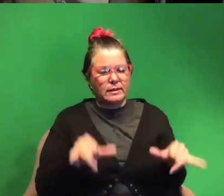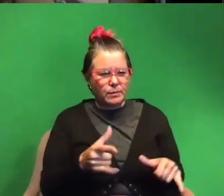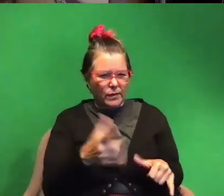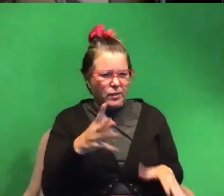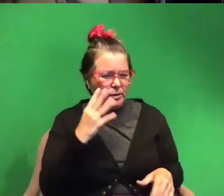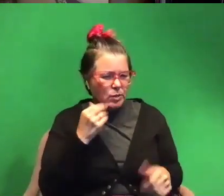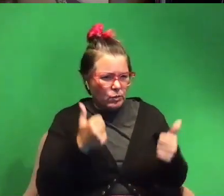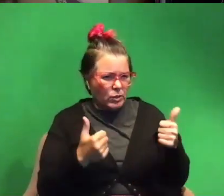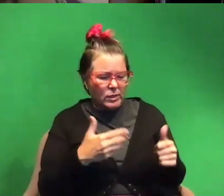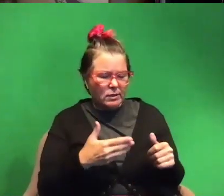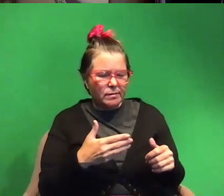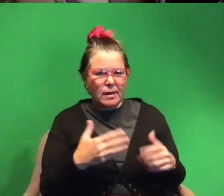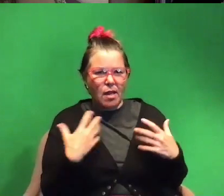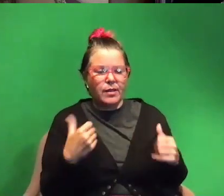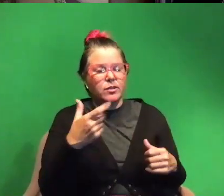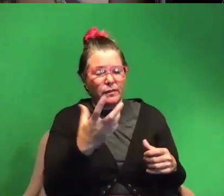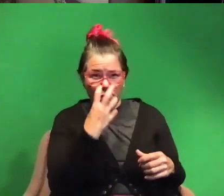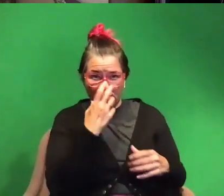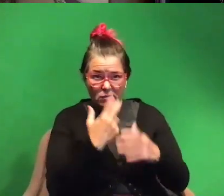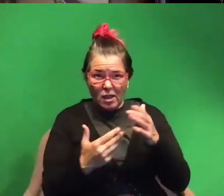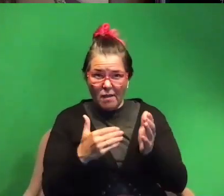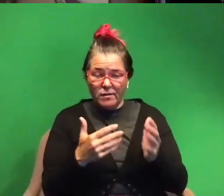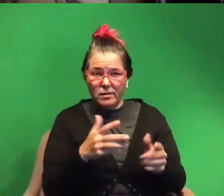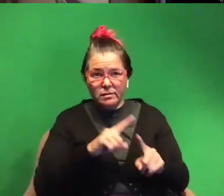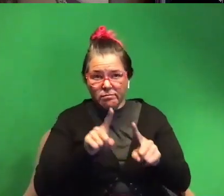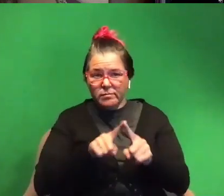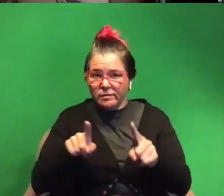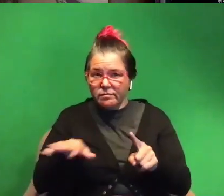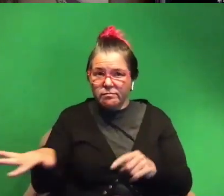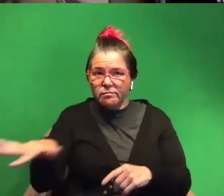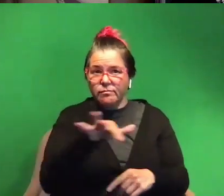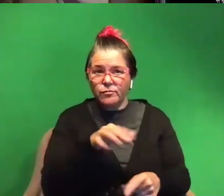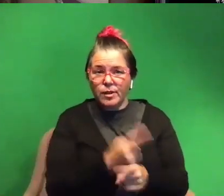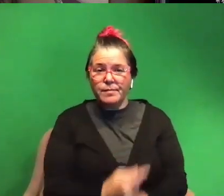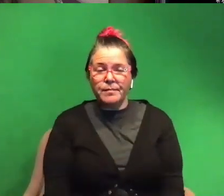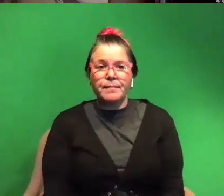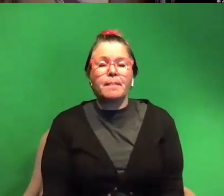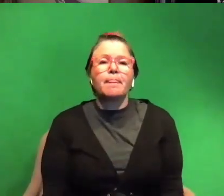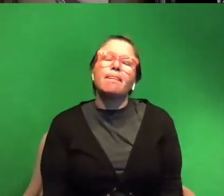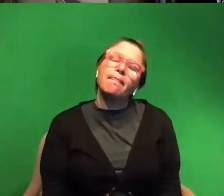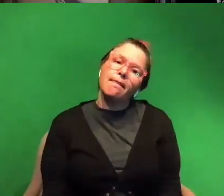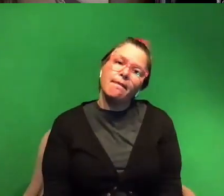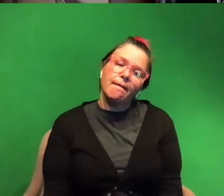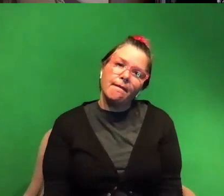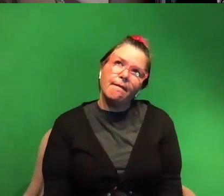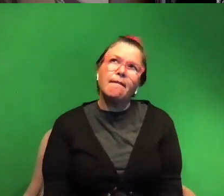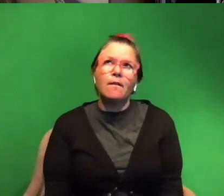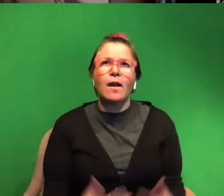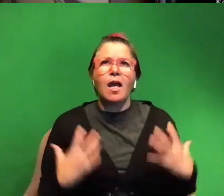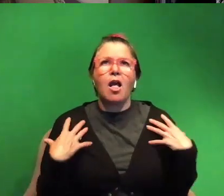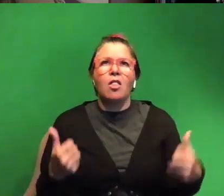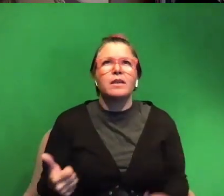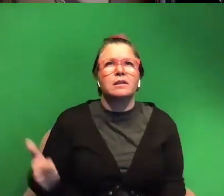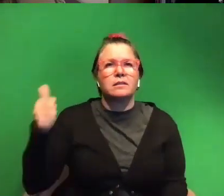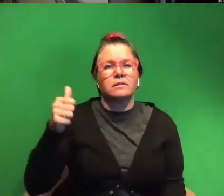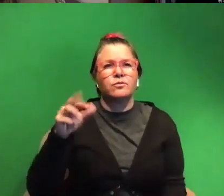sounds like you've been able to dive a lot in a lot of different areas. So in terms of